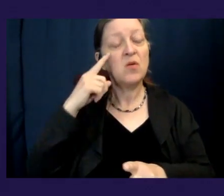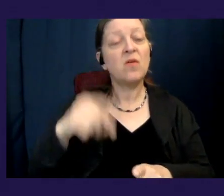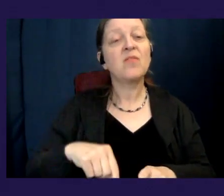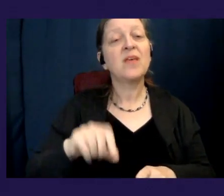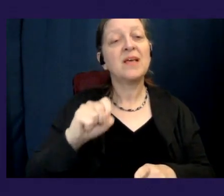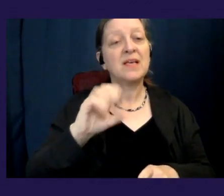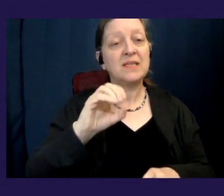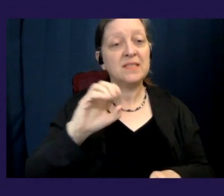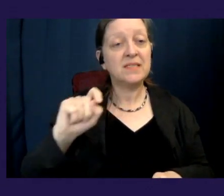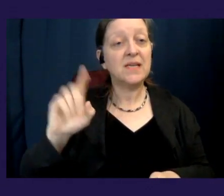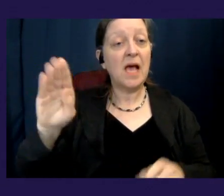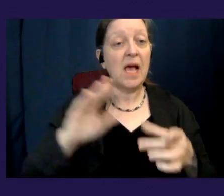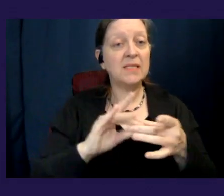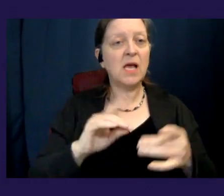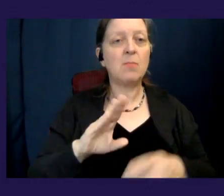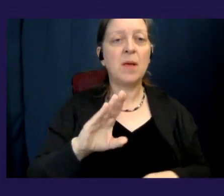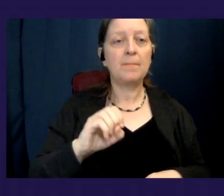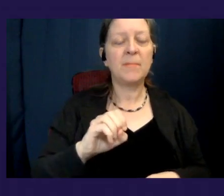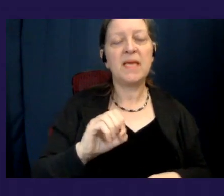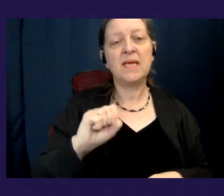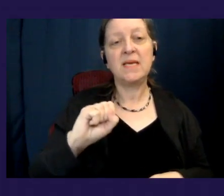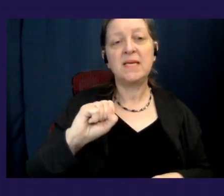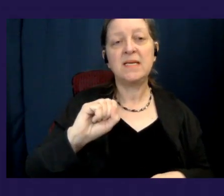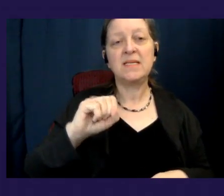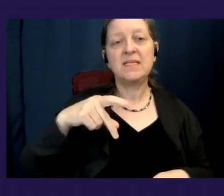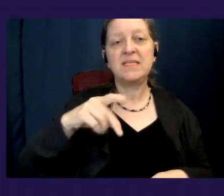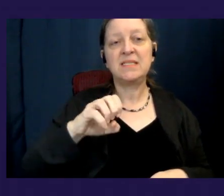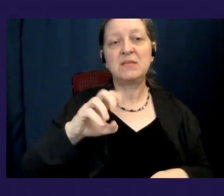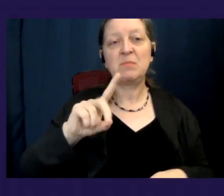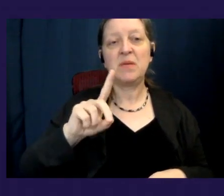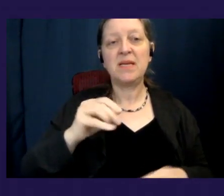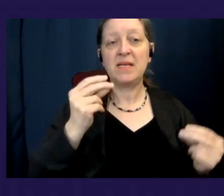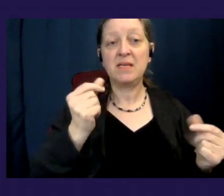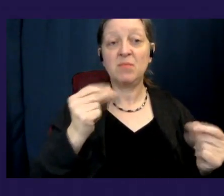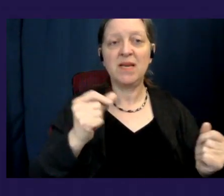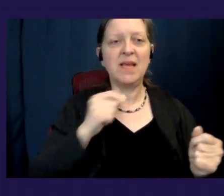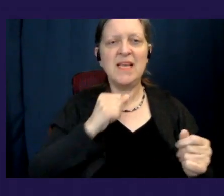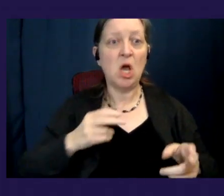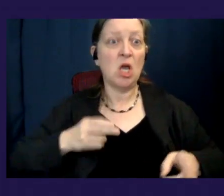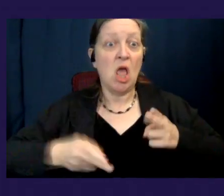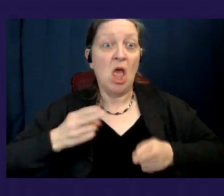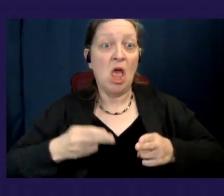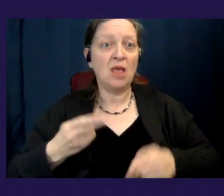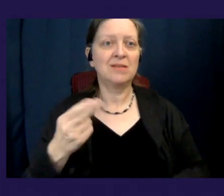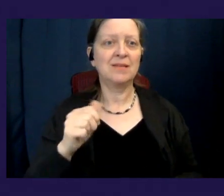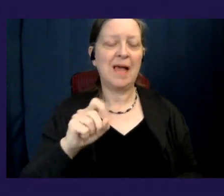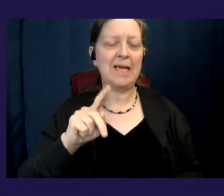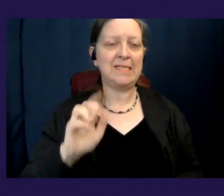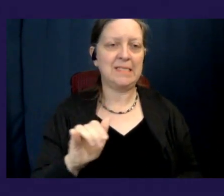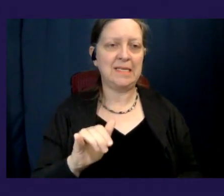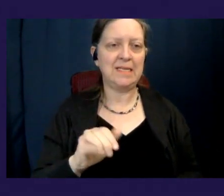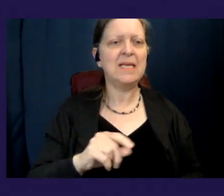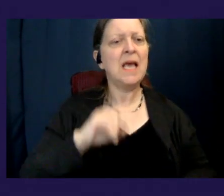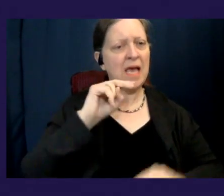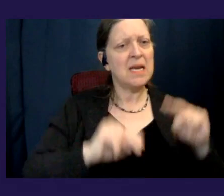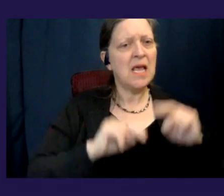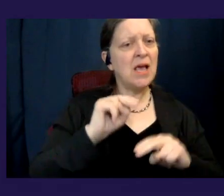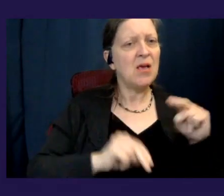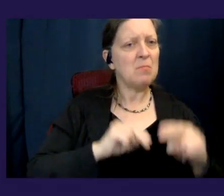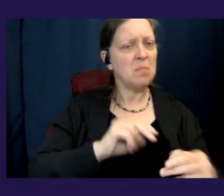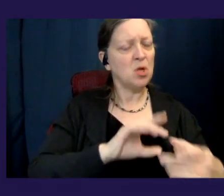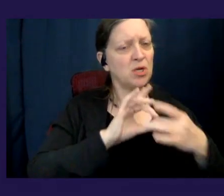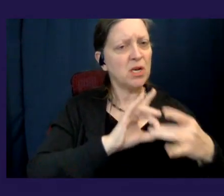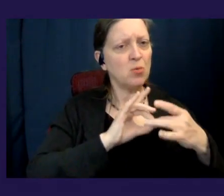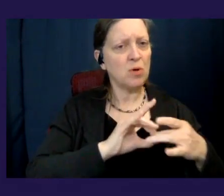And, building relationships and effective channels for communication takes time and effort, but I think at the end is really worthwhile,